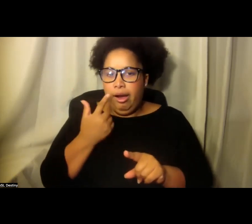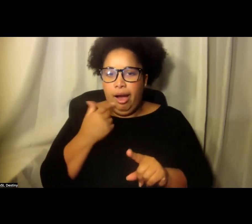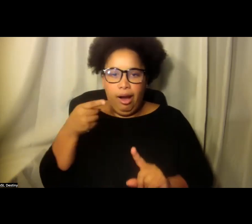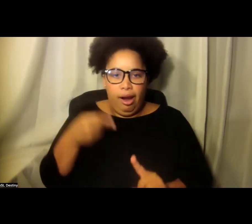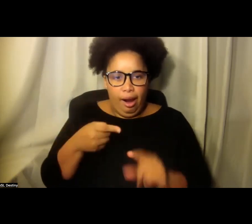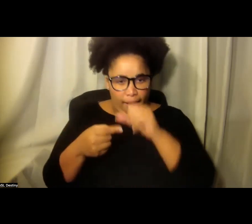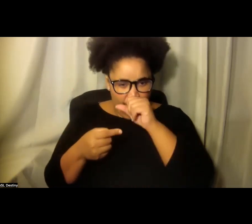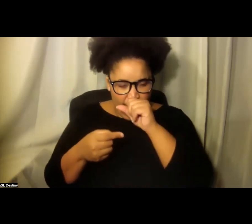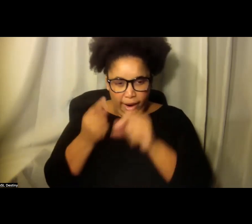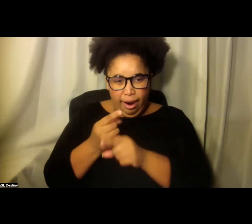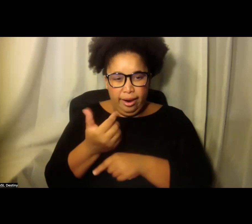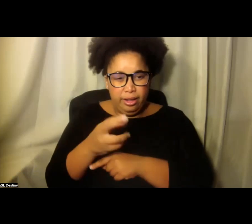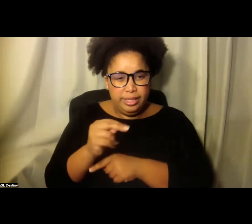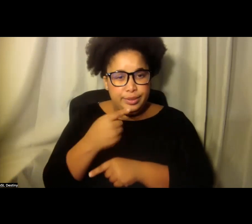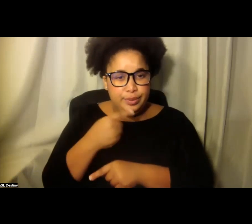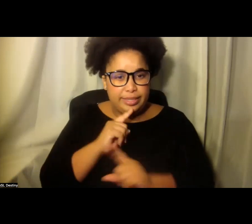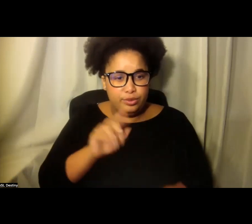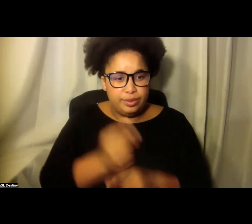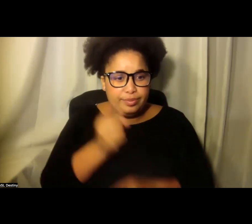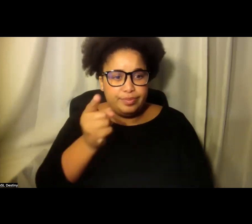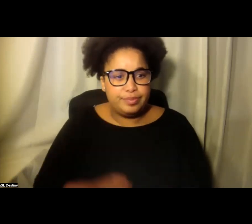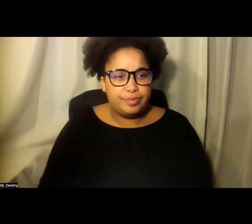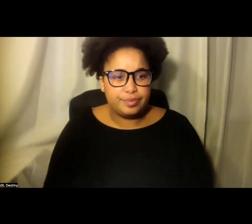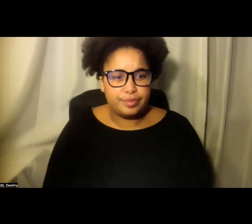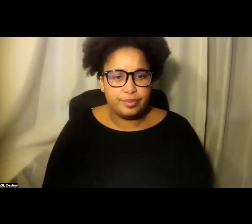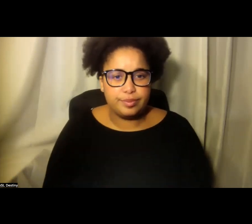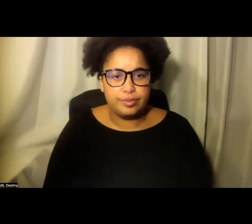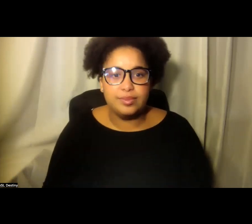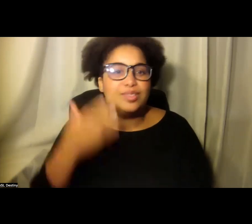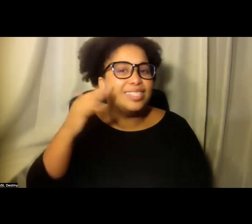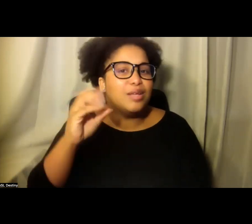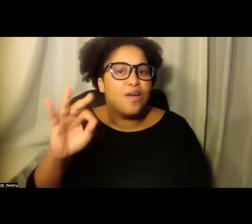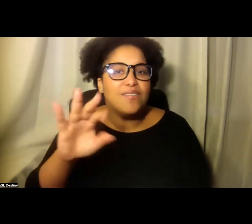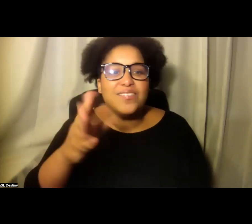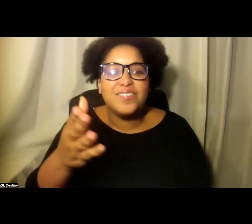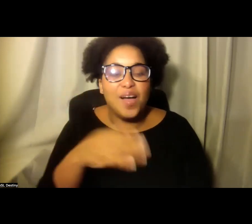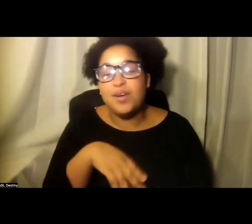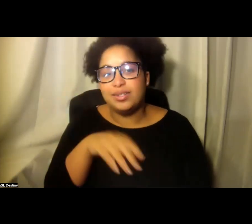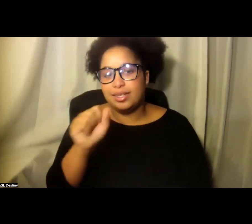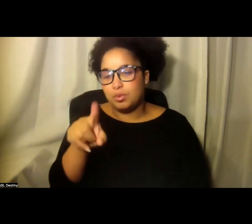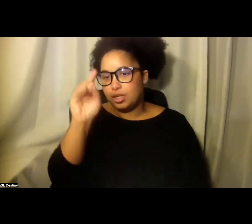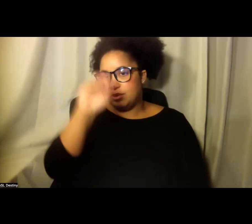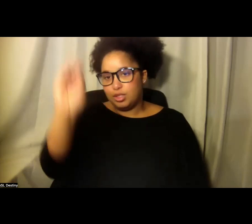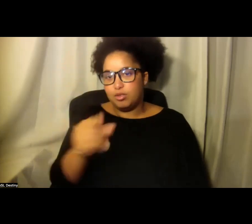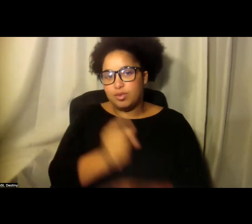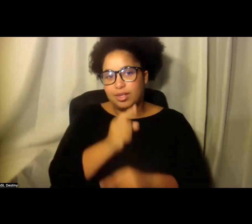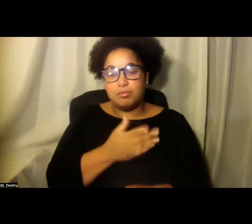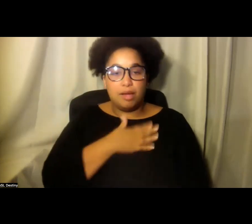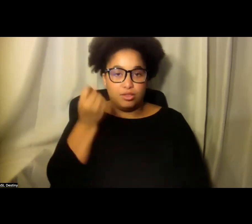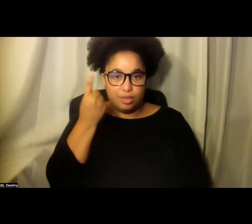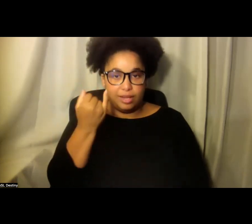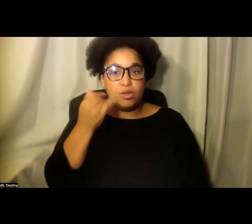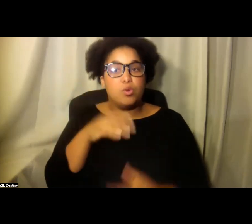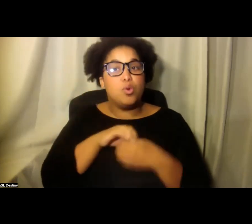right? You were going to say something. You're on mute, Glenn. Yes, you're 100% correct. That's my understanding,